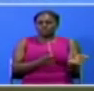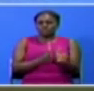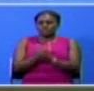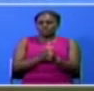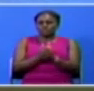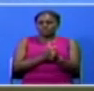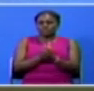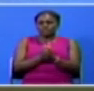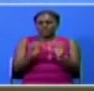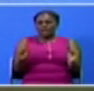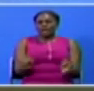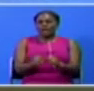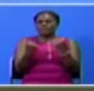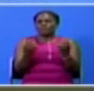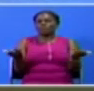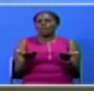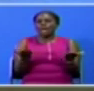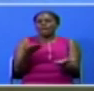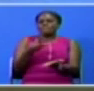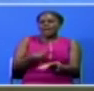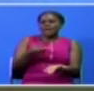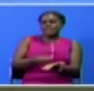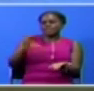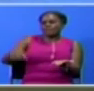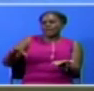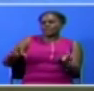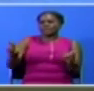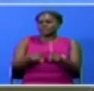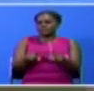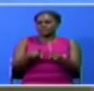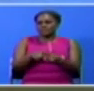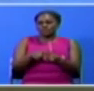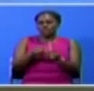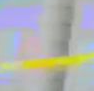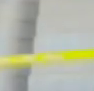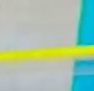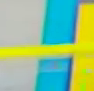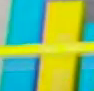moves, especially with the money markets as well as the stock markets.